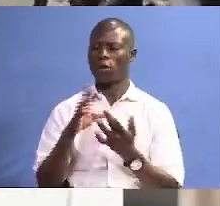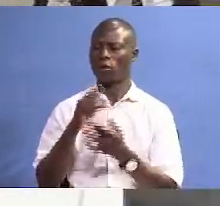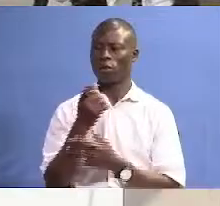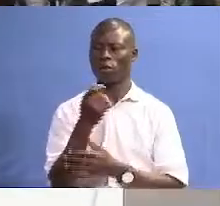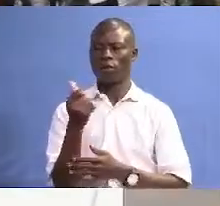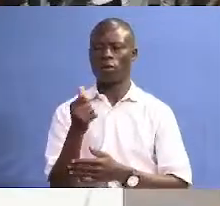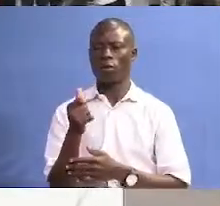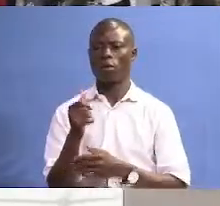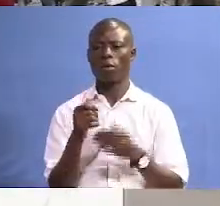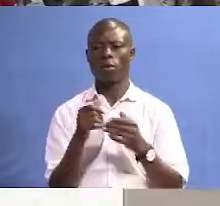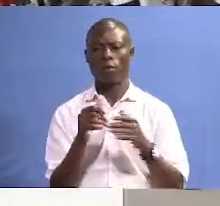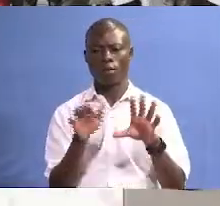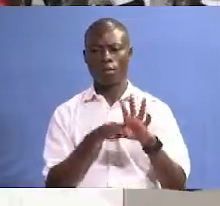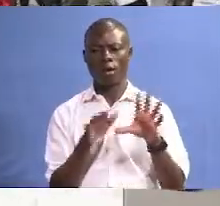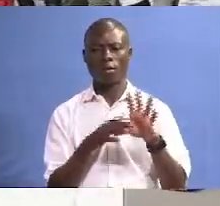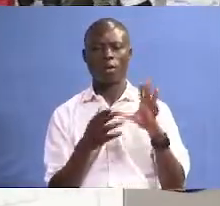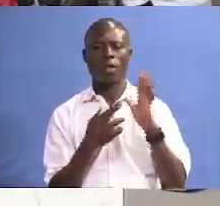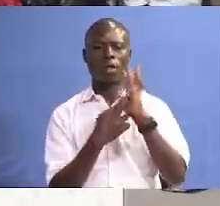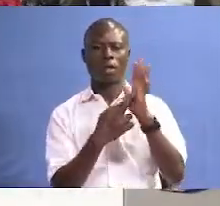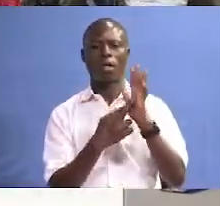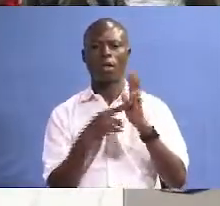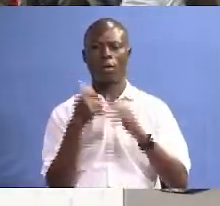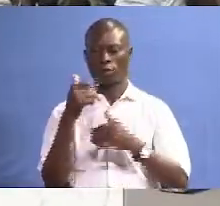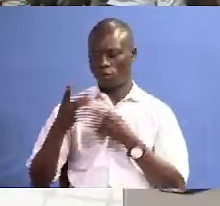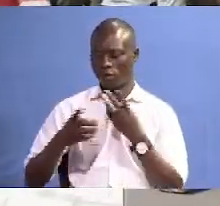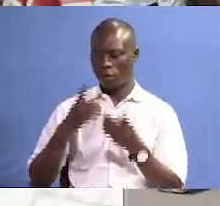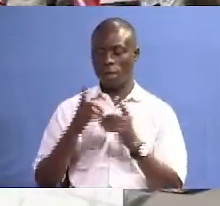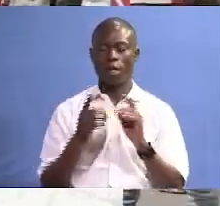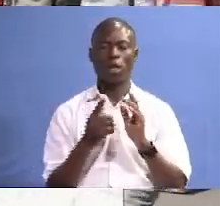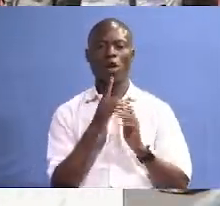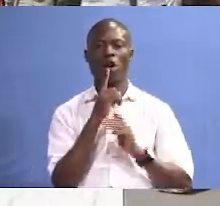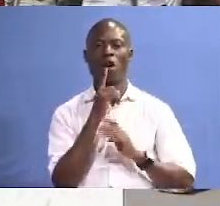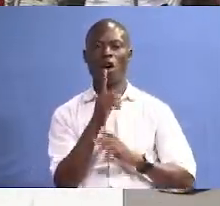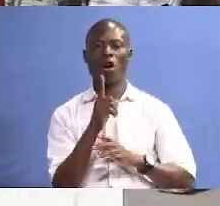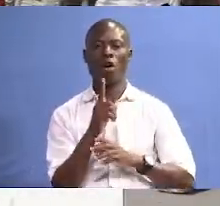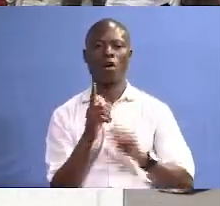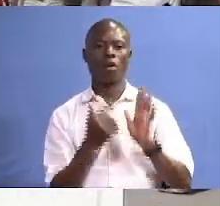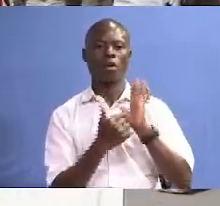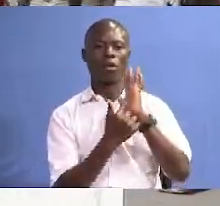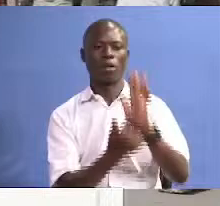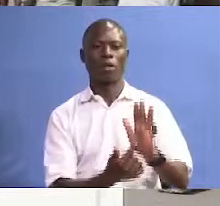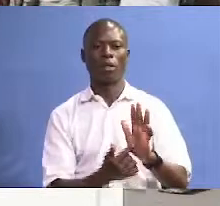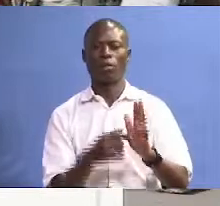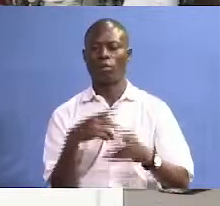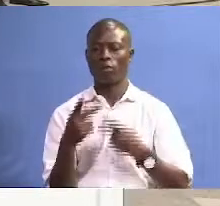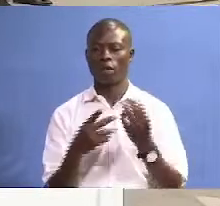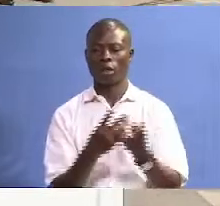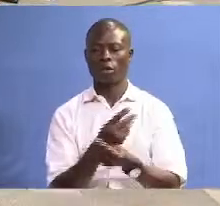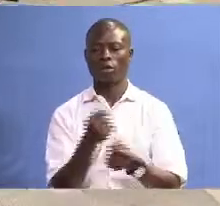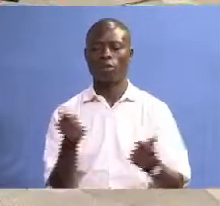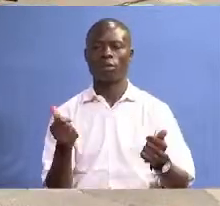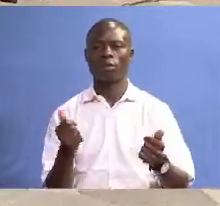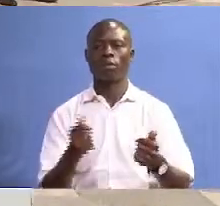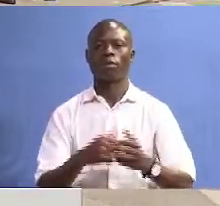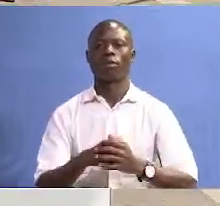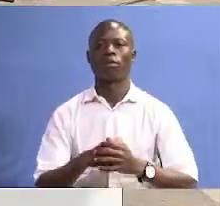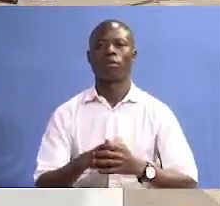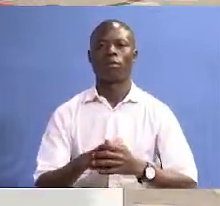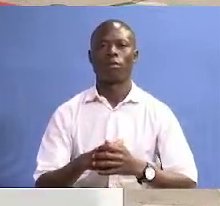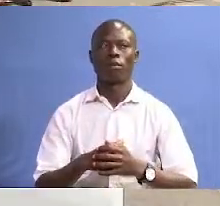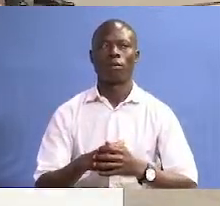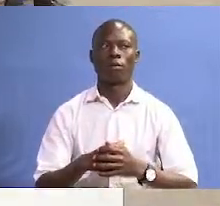to represent them in the proposed dialogue in order to address some of their grievances.